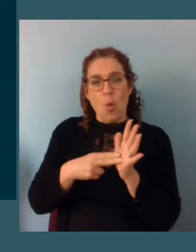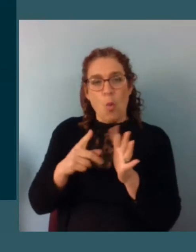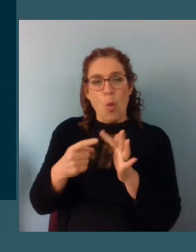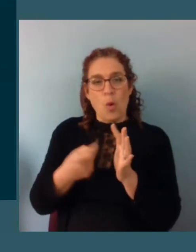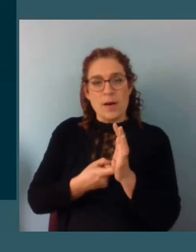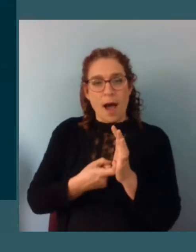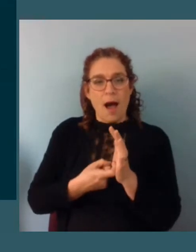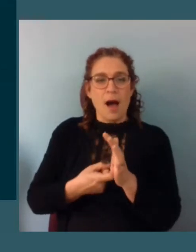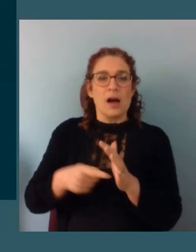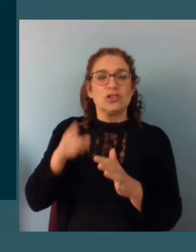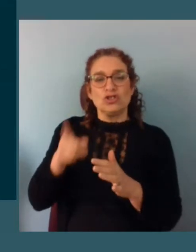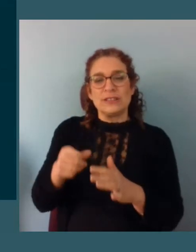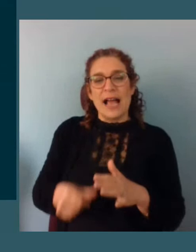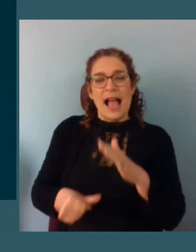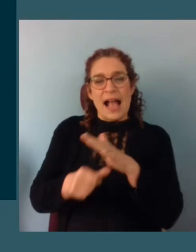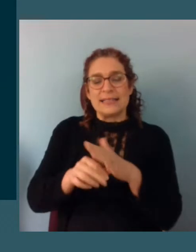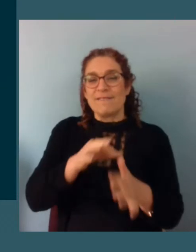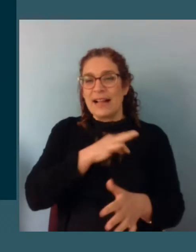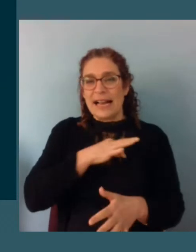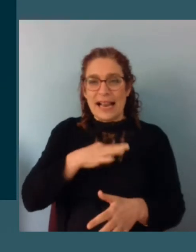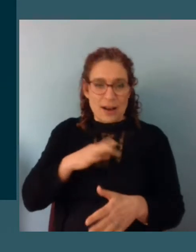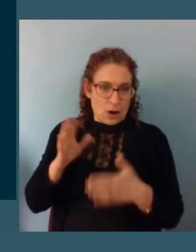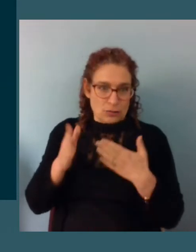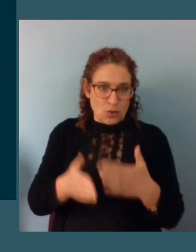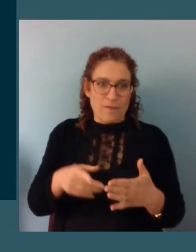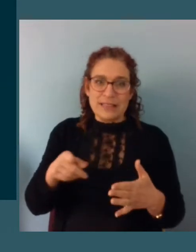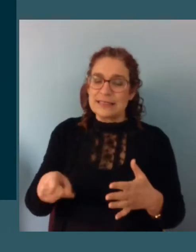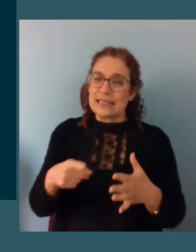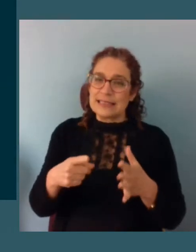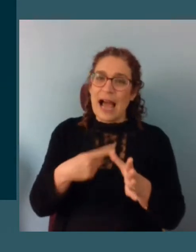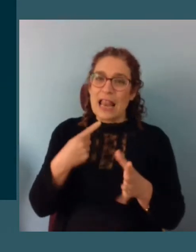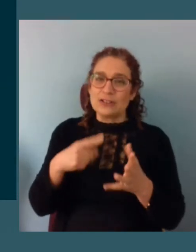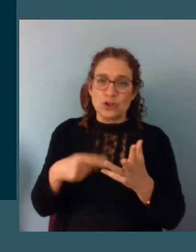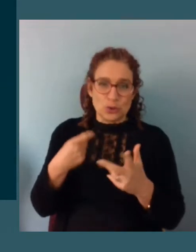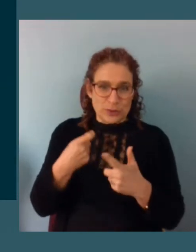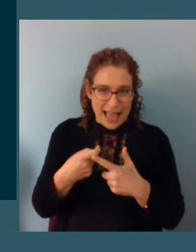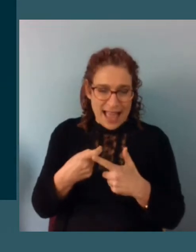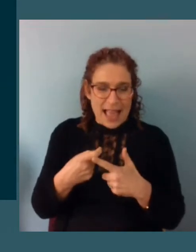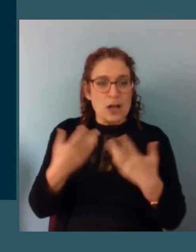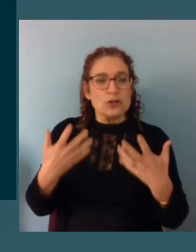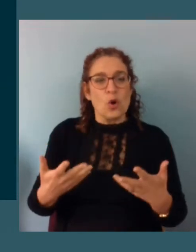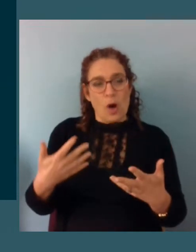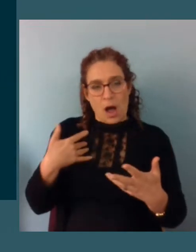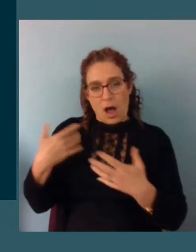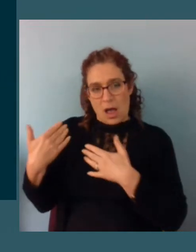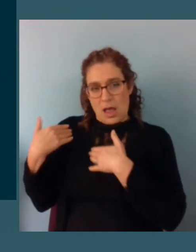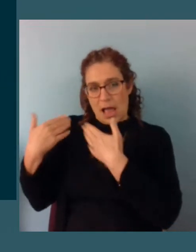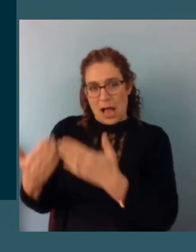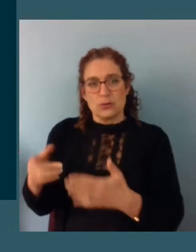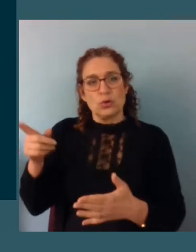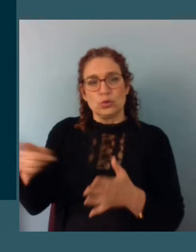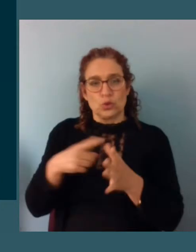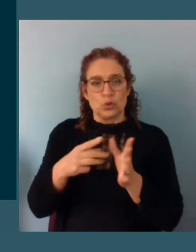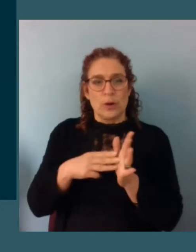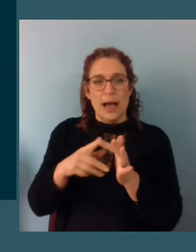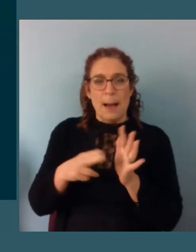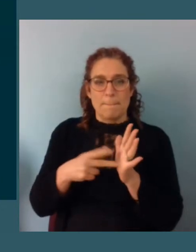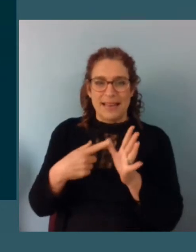AllergyUK, and we are always trying to drive things forward here at AllergyUK. So I'll hand over to Amina.